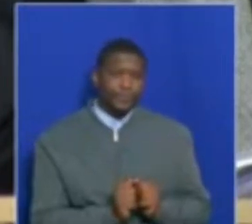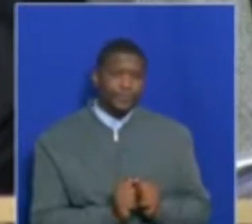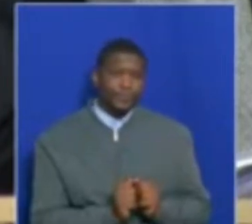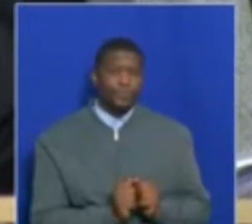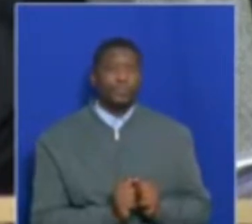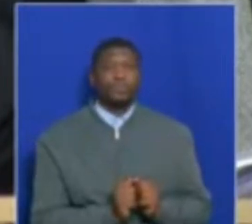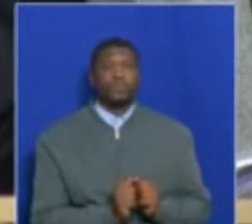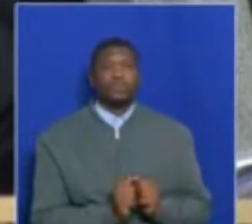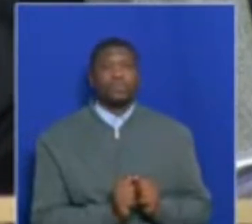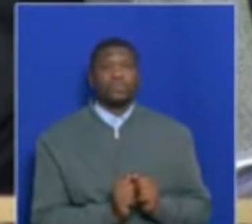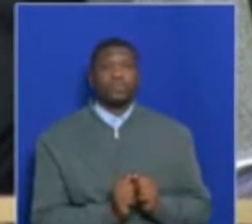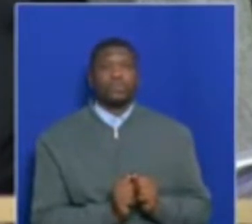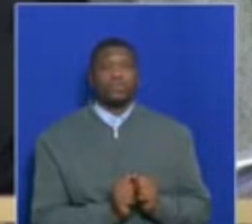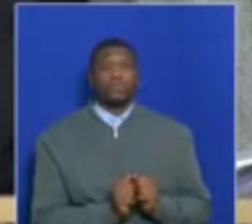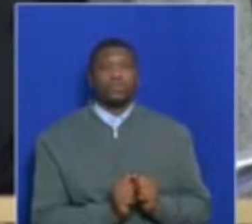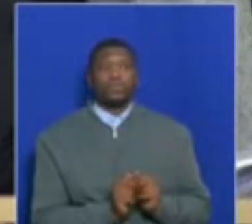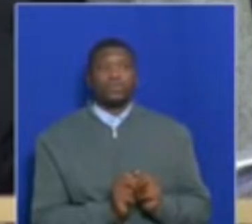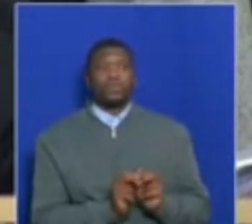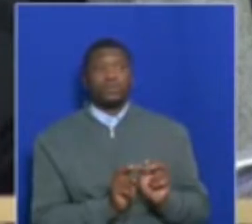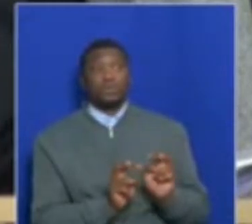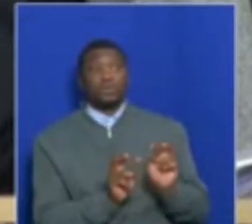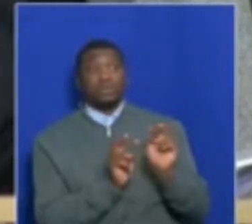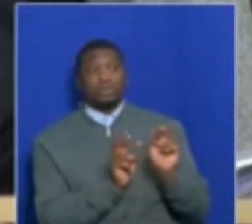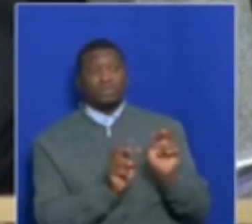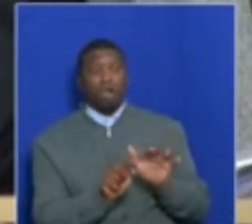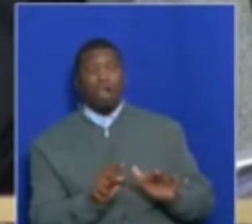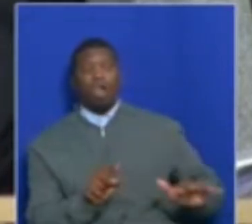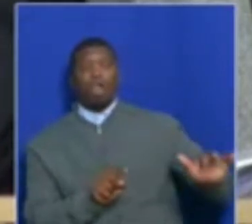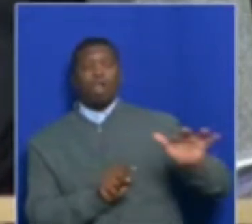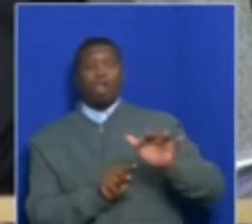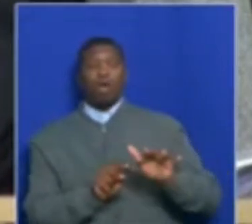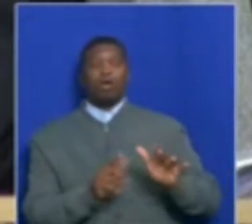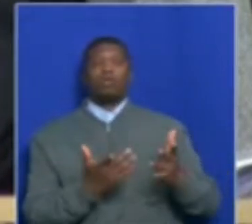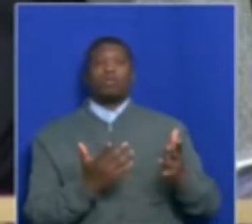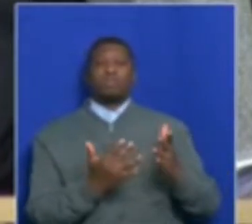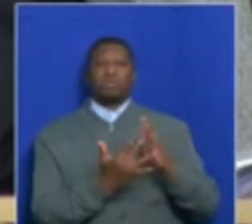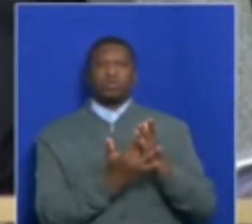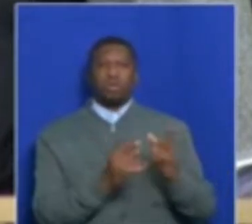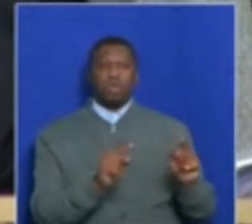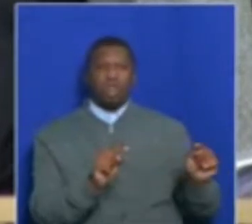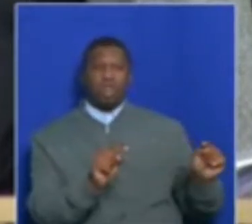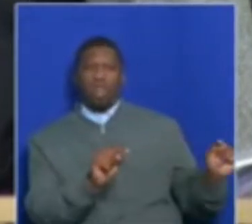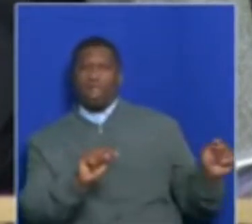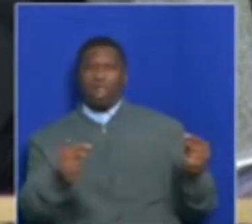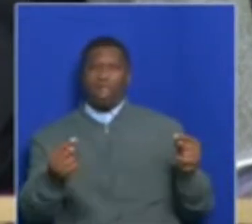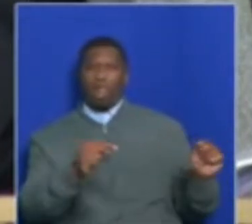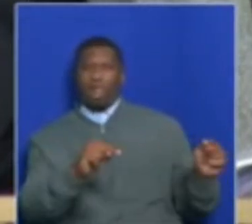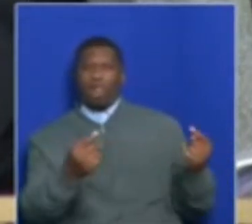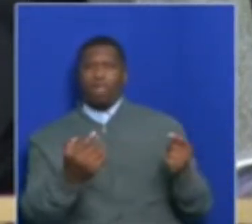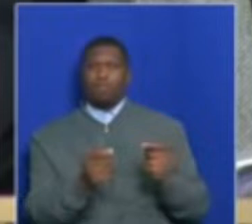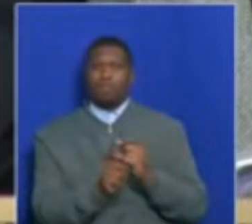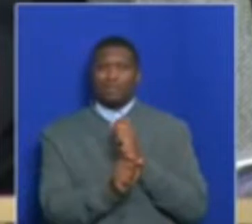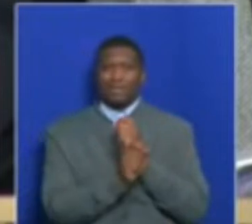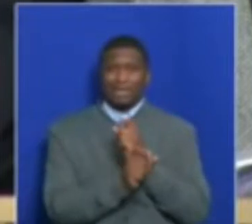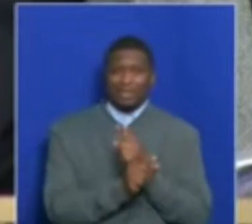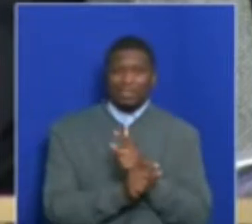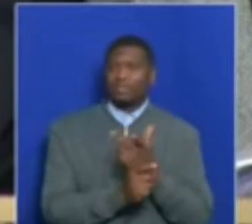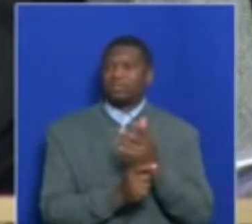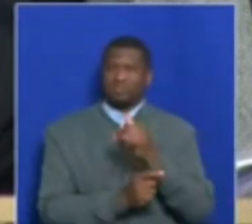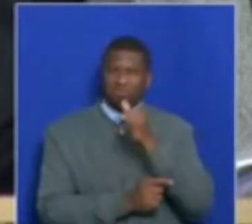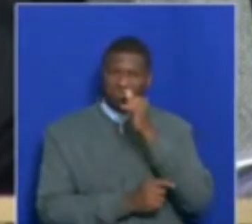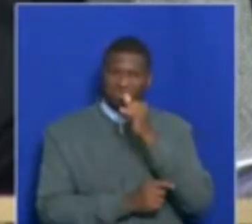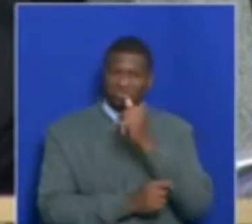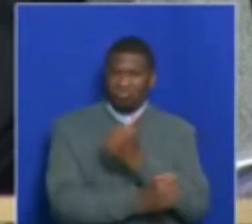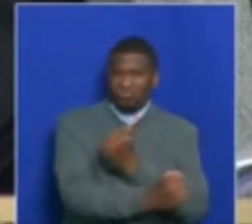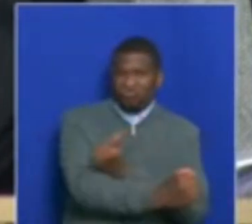the turf war between taxis and drug dealers, there is